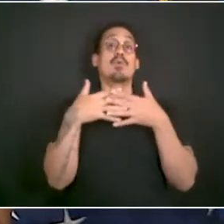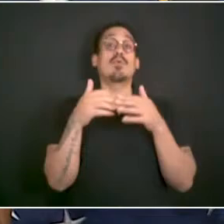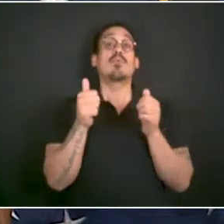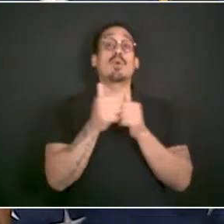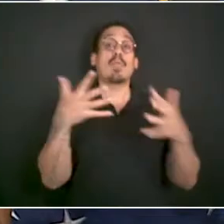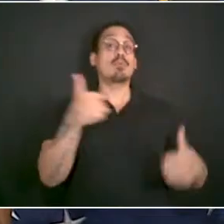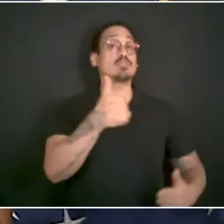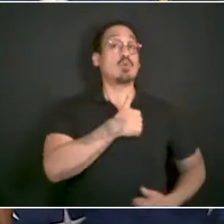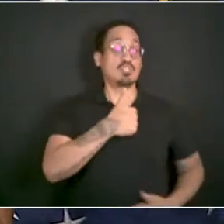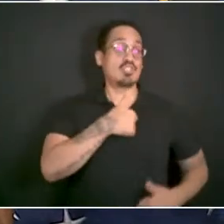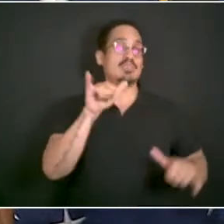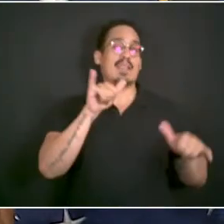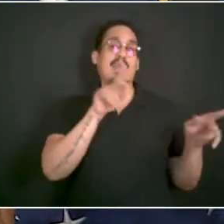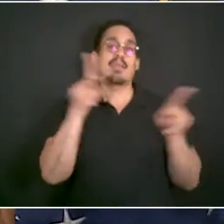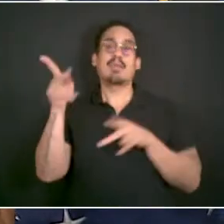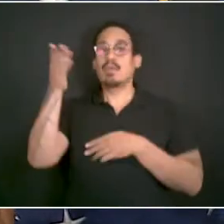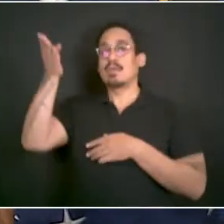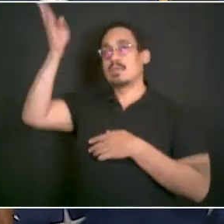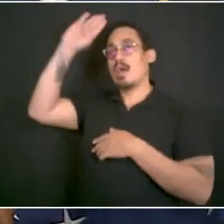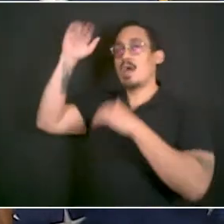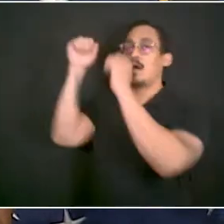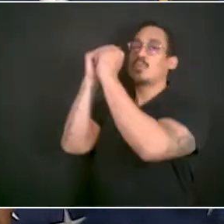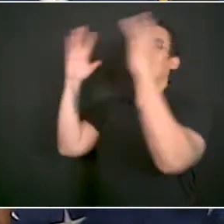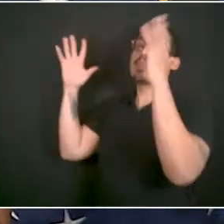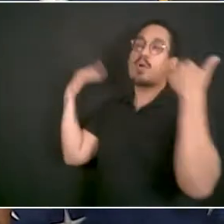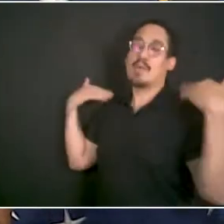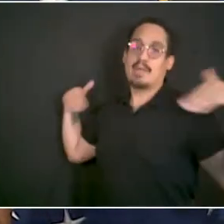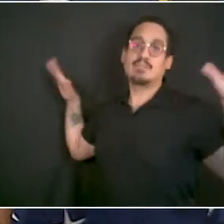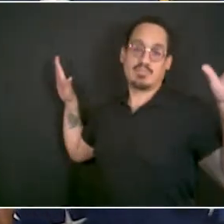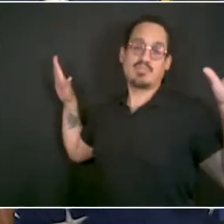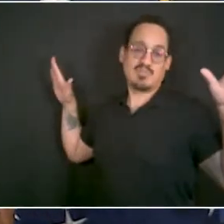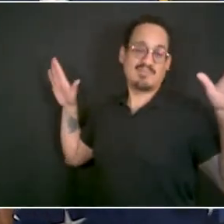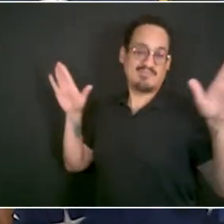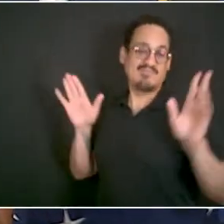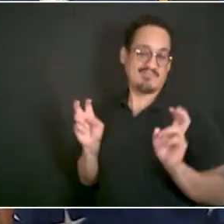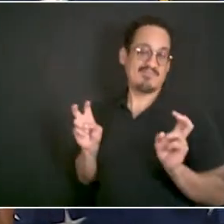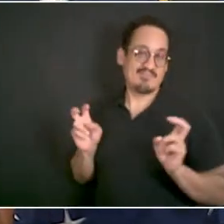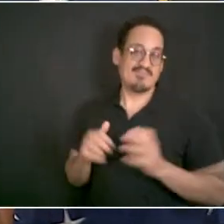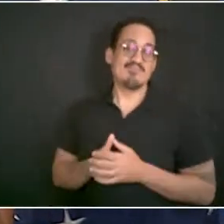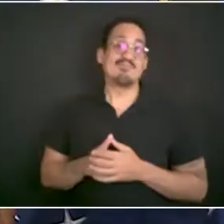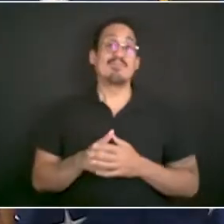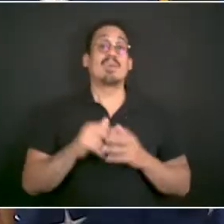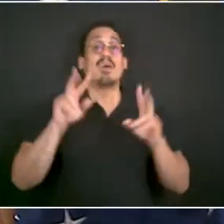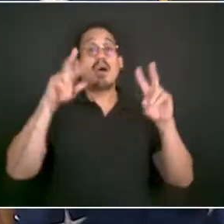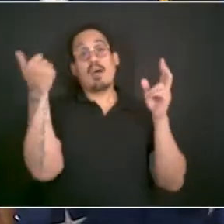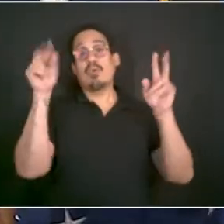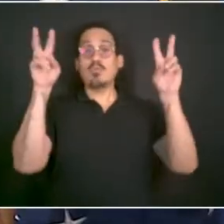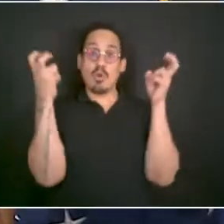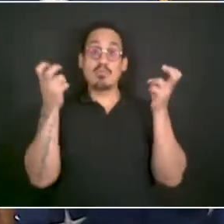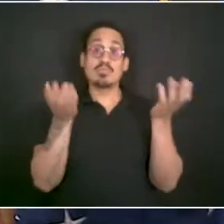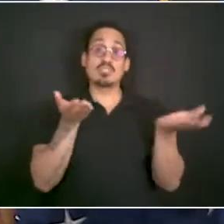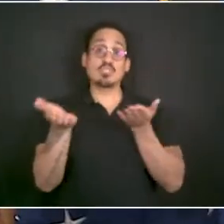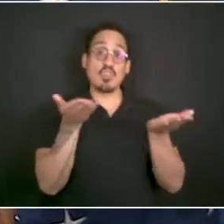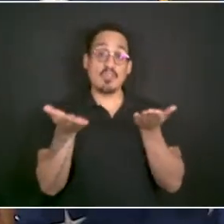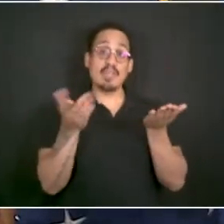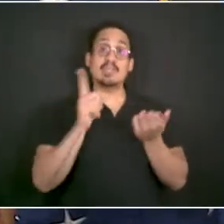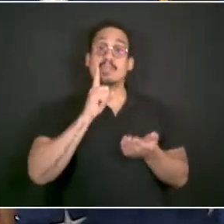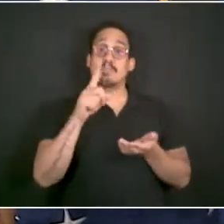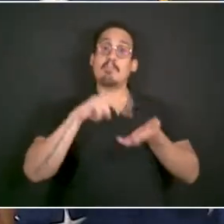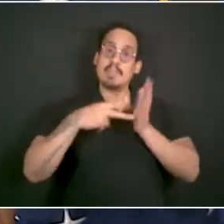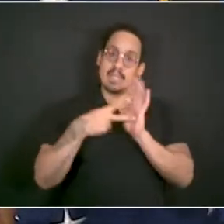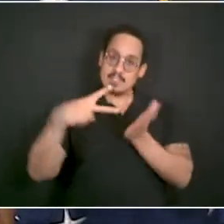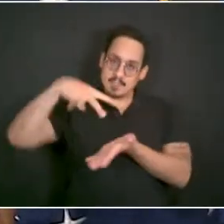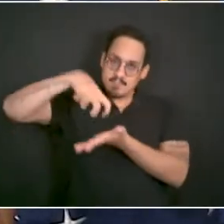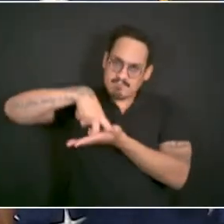his angels. And then this is Michael Graham. Service is what prayer looks like when it gets up off its knees and walks around in the world. I say again,